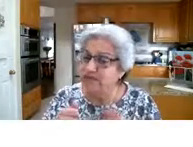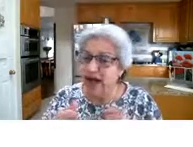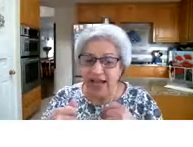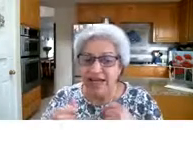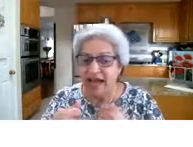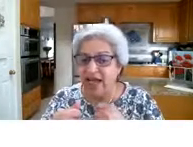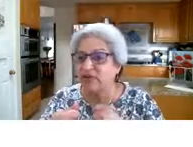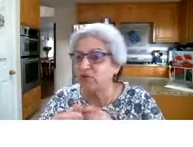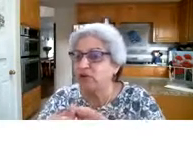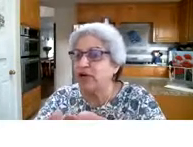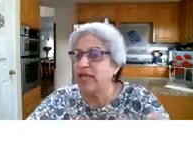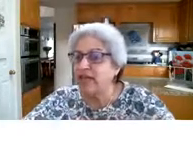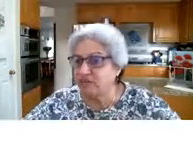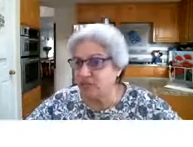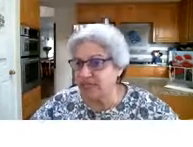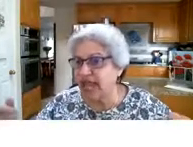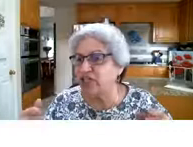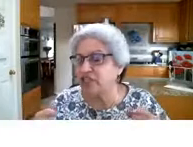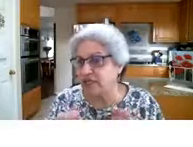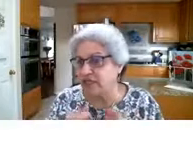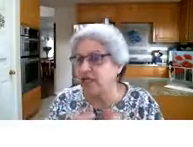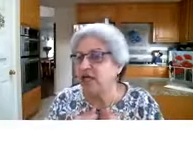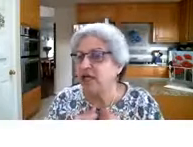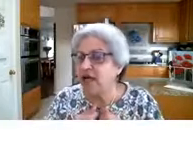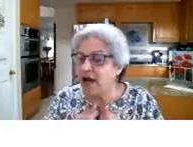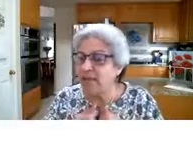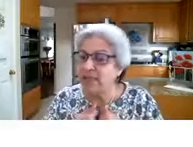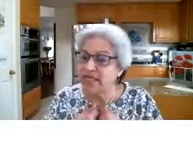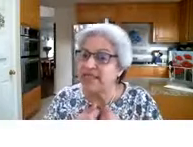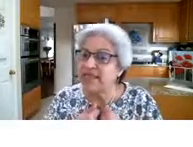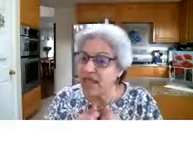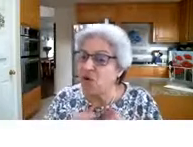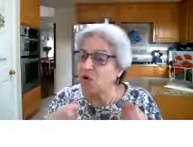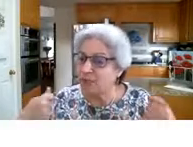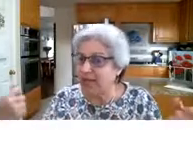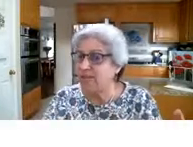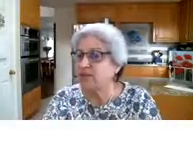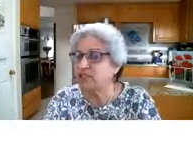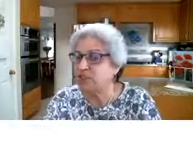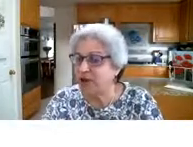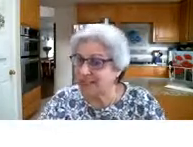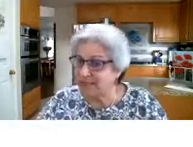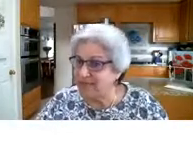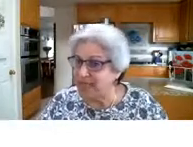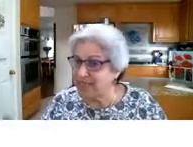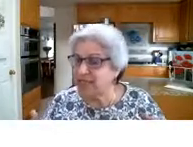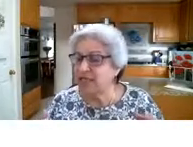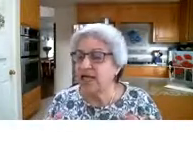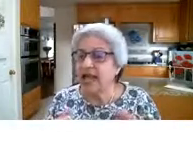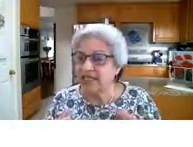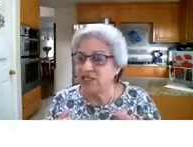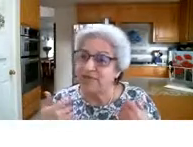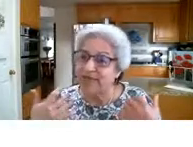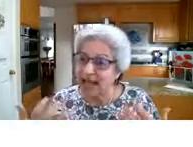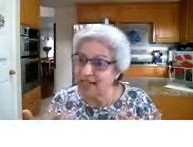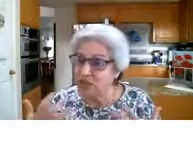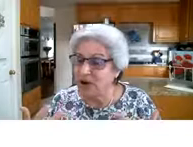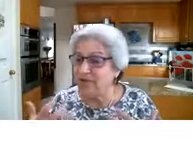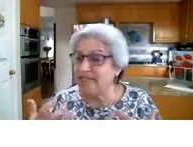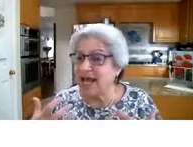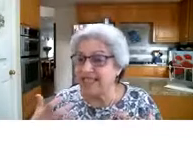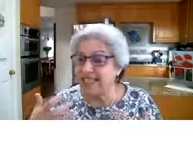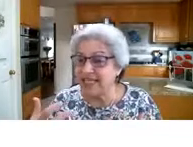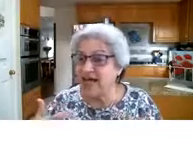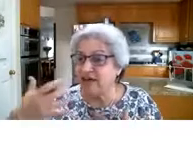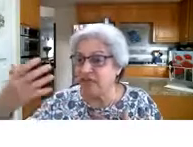going to provide kind of a ring of protection because they won't be able to transmit. And so that's